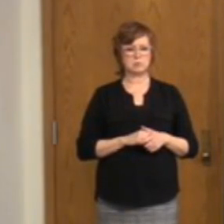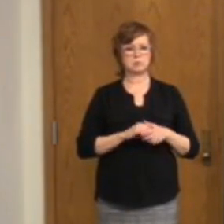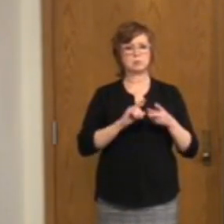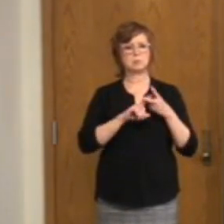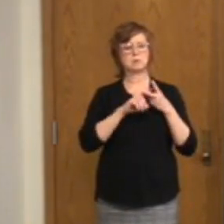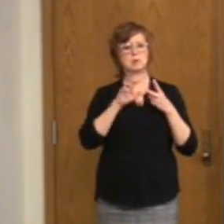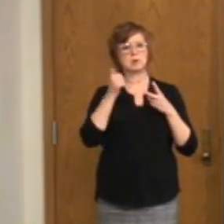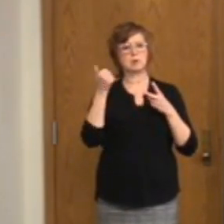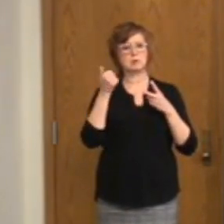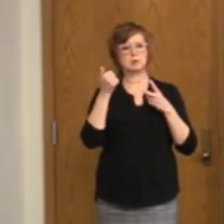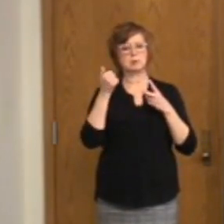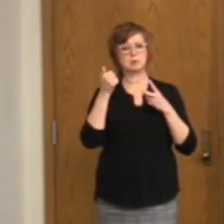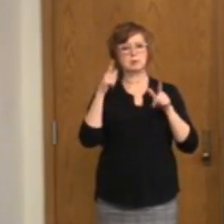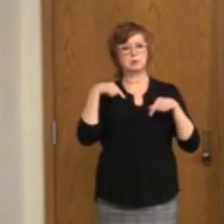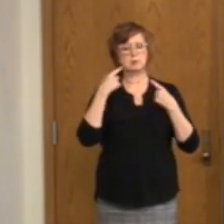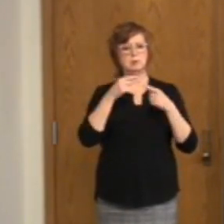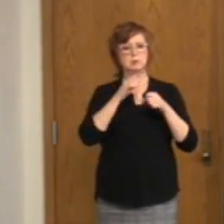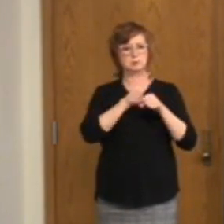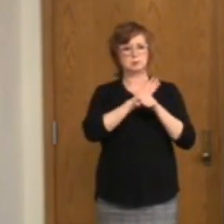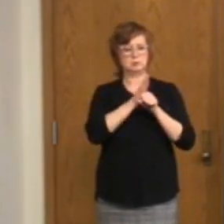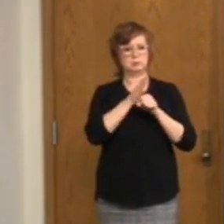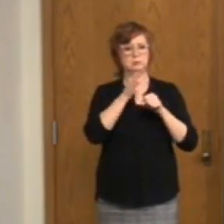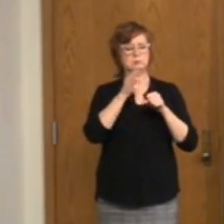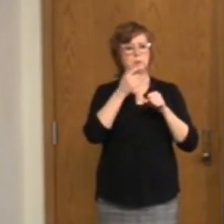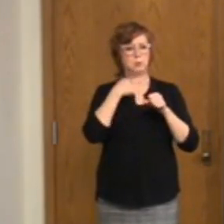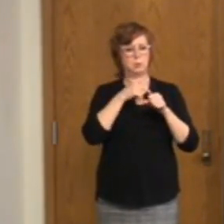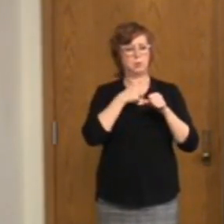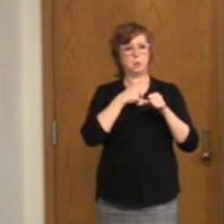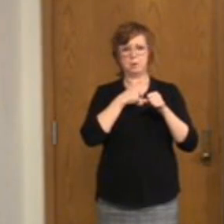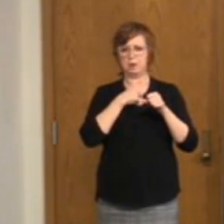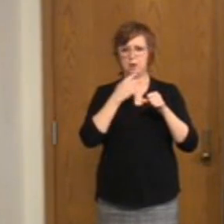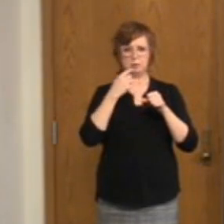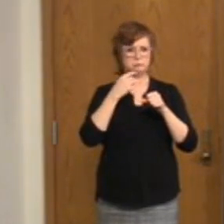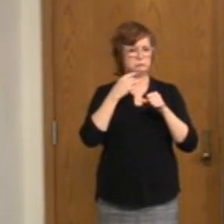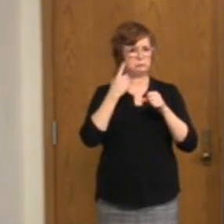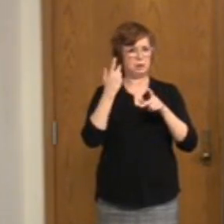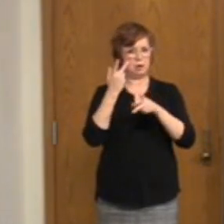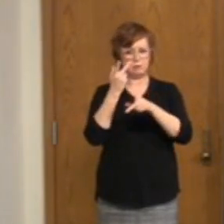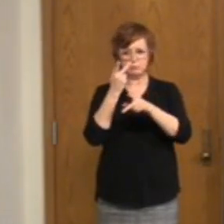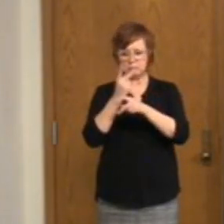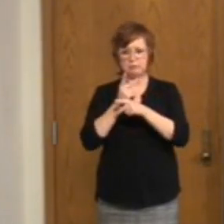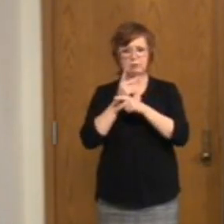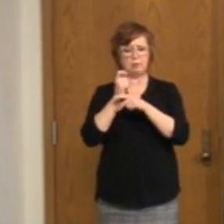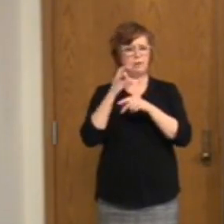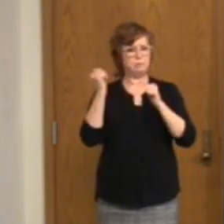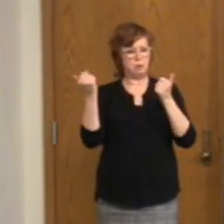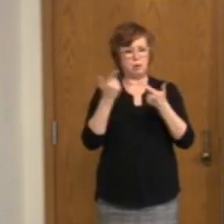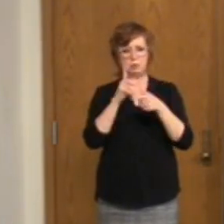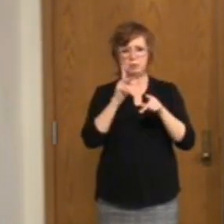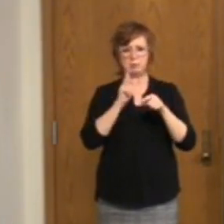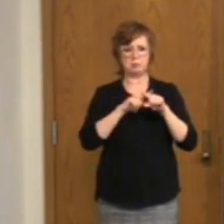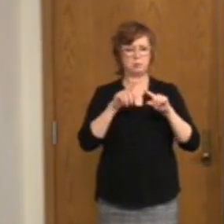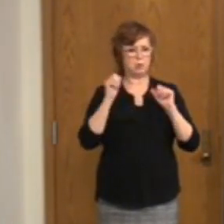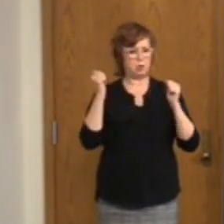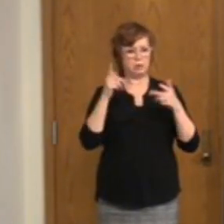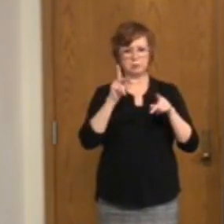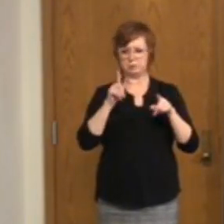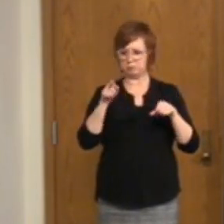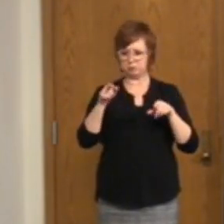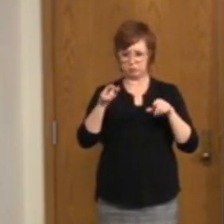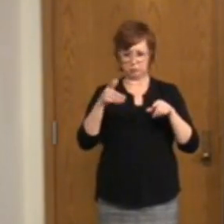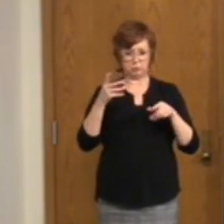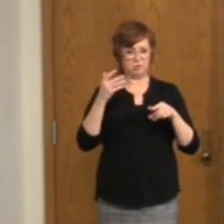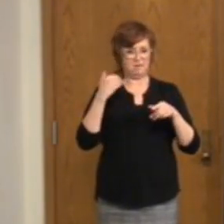since the inception of the pandemic. And I just remind that, all essential workers, all residents of the province have had access